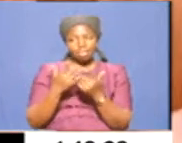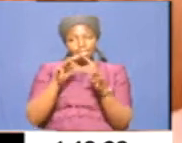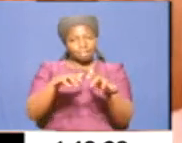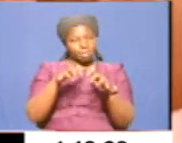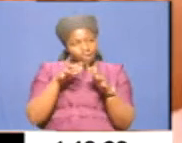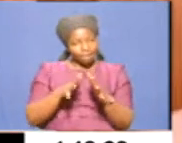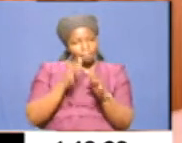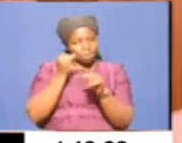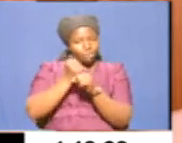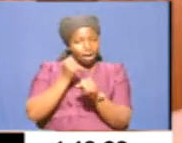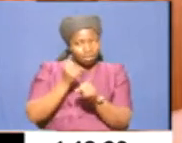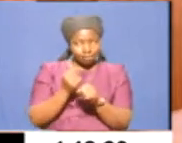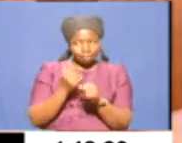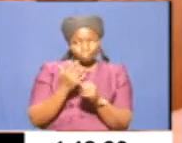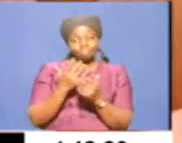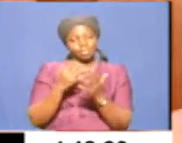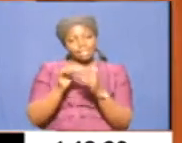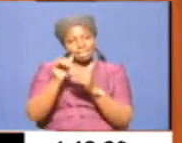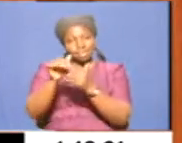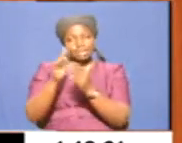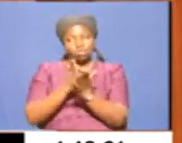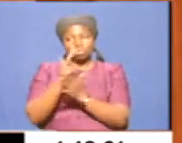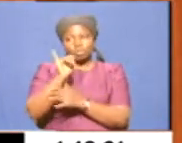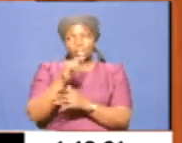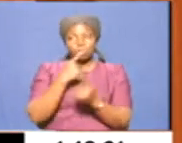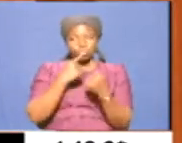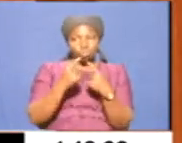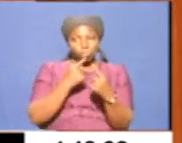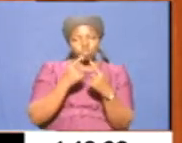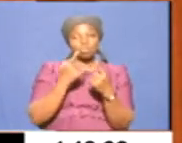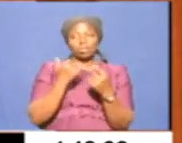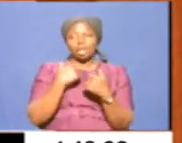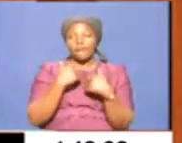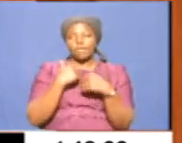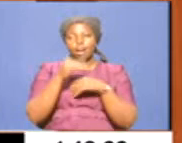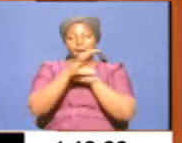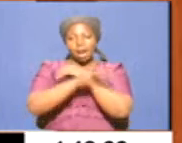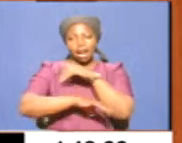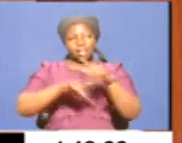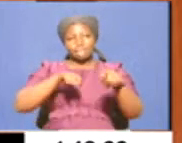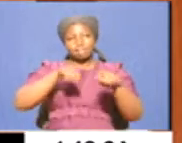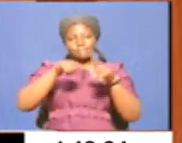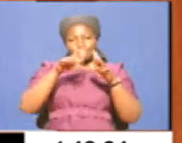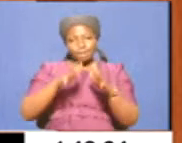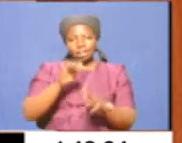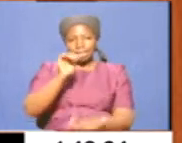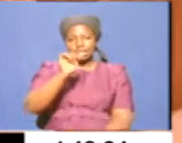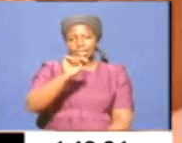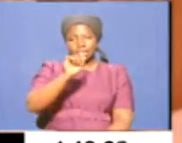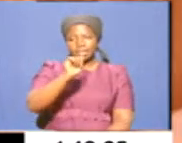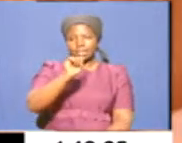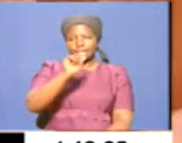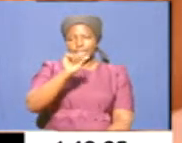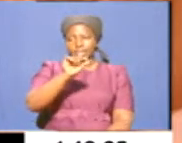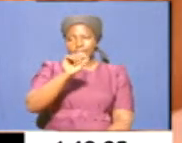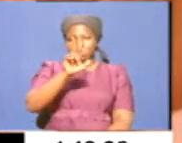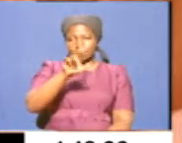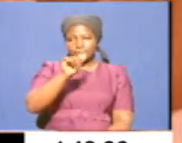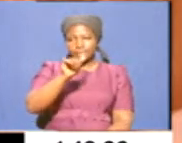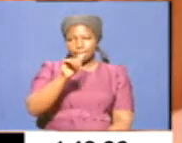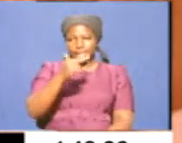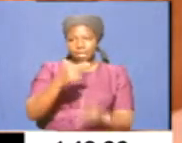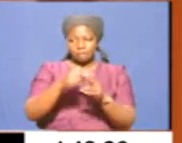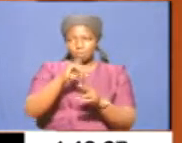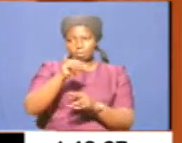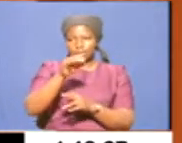Taking us through that conversation is none other than the country manager, Agra, John Masharia. Thank you, sir,